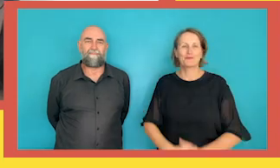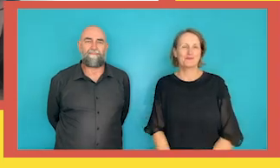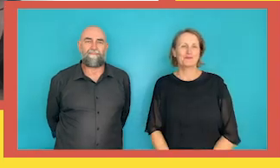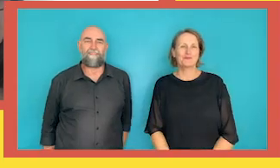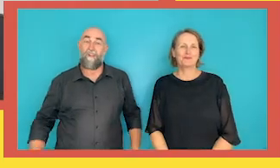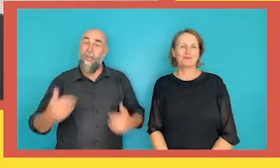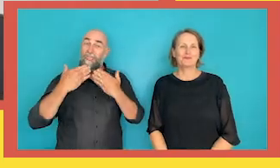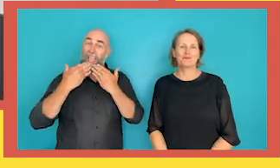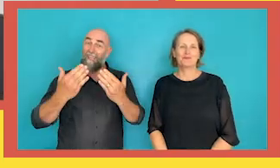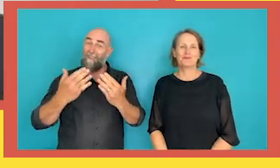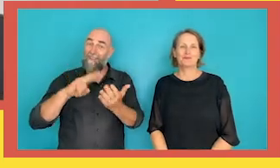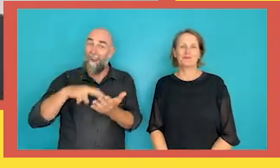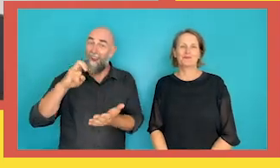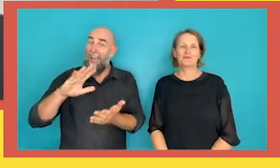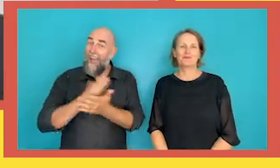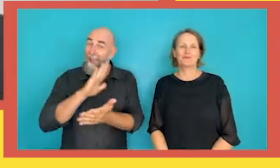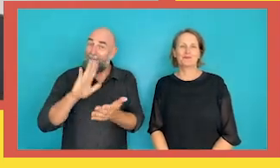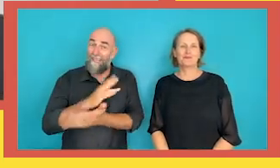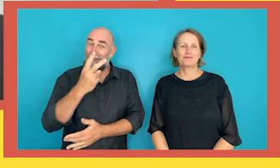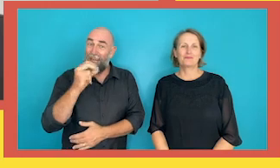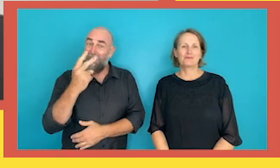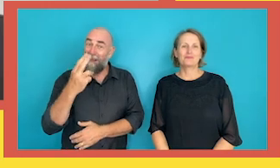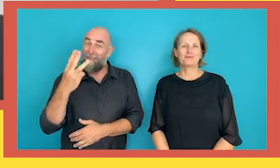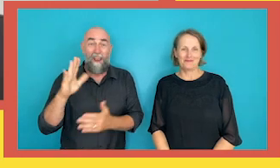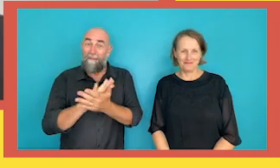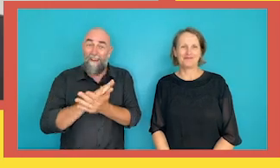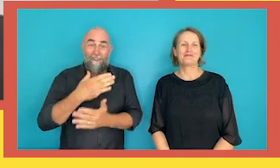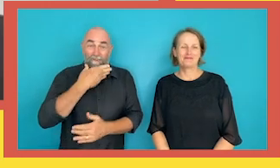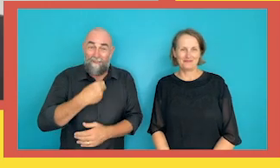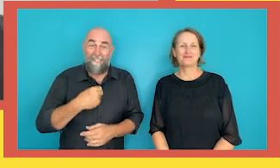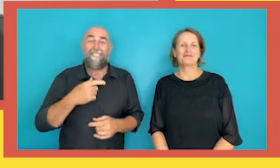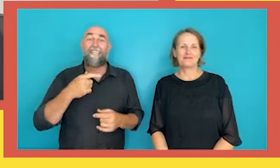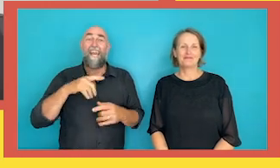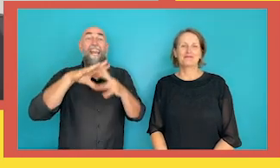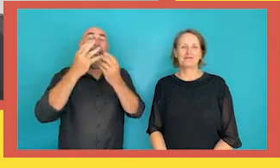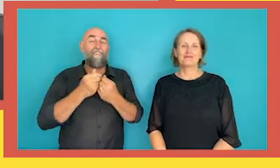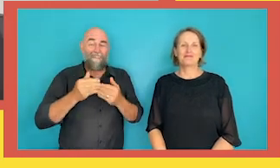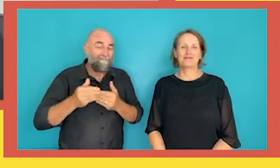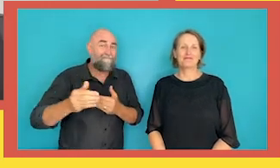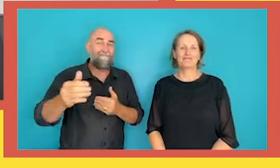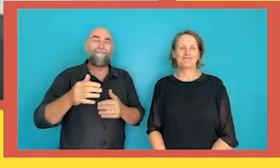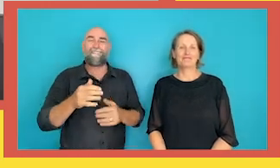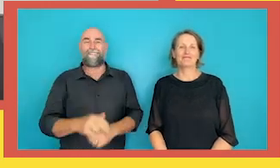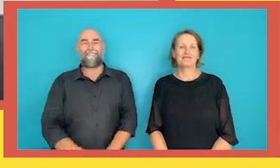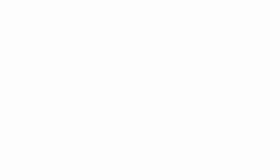Toyota. Thanks, Toyota. Happy 2023. Merry Christmas and everything in between.